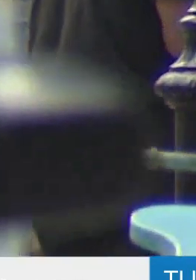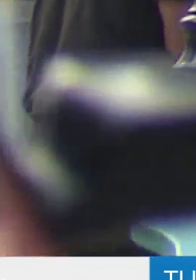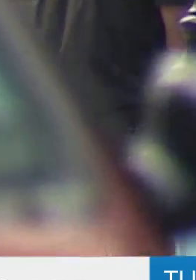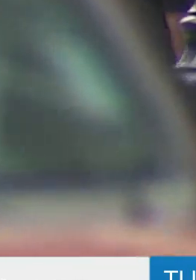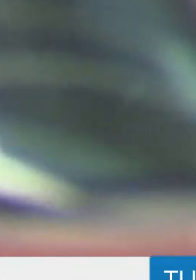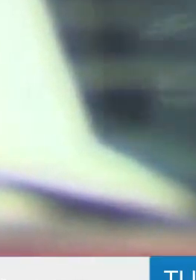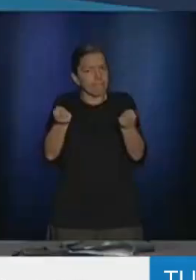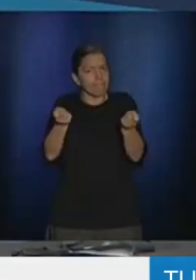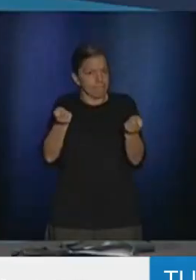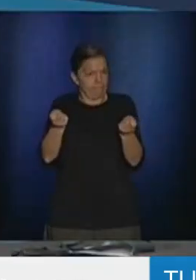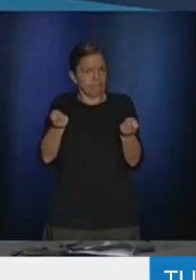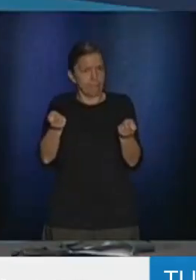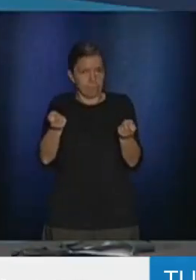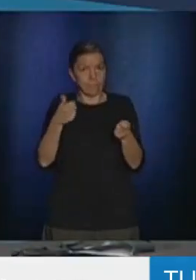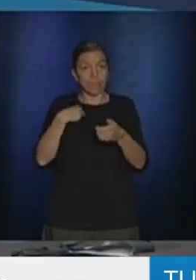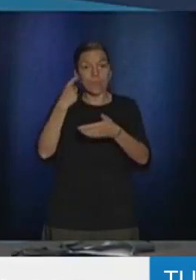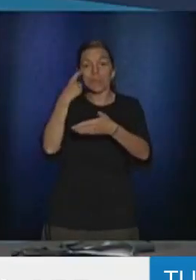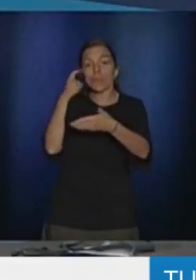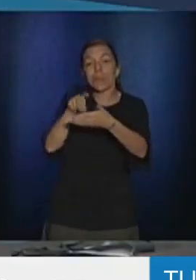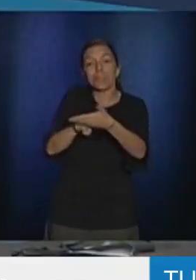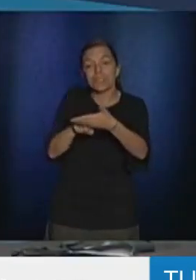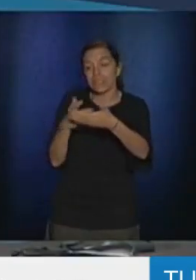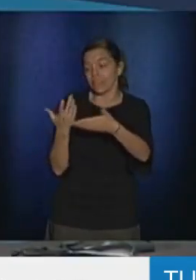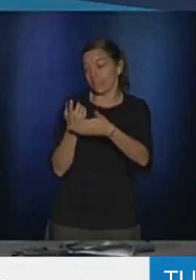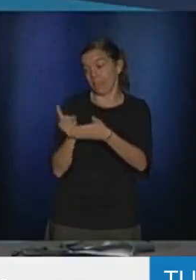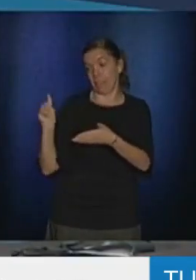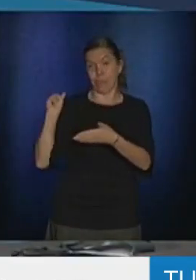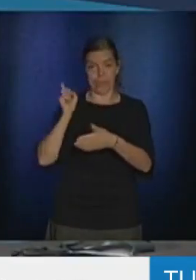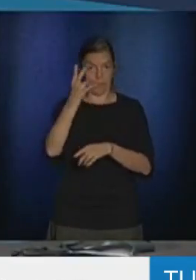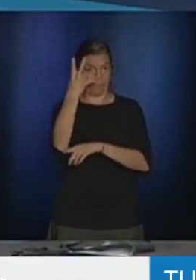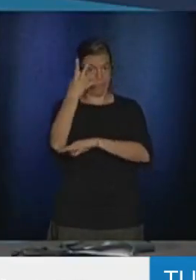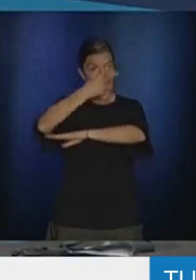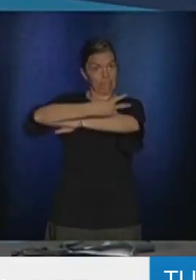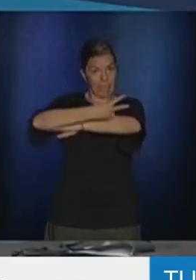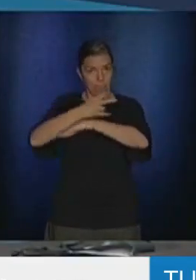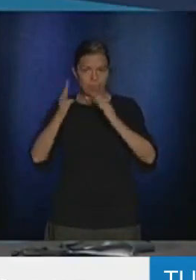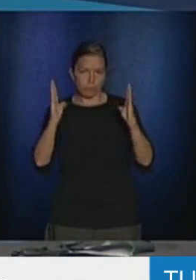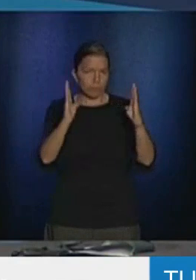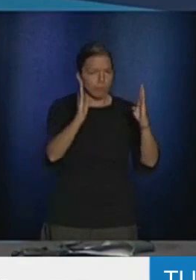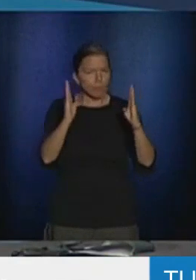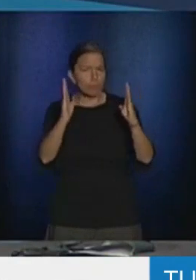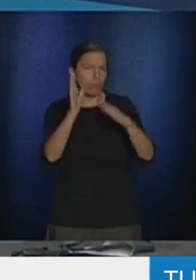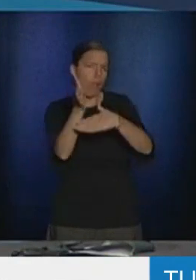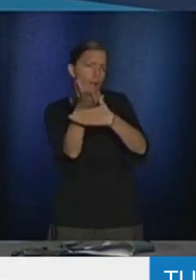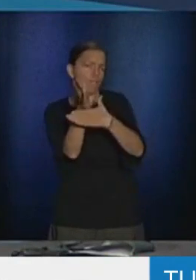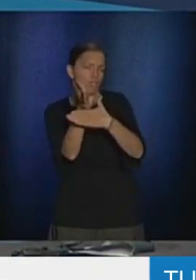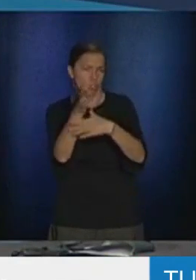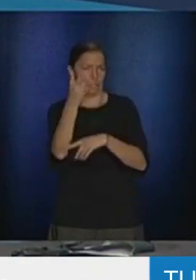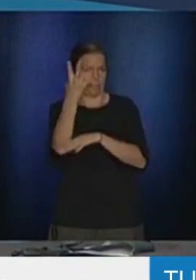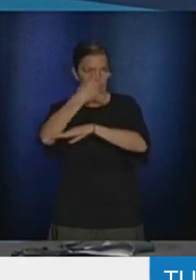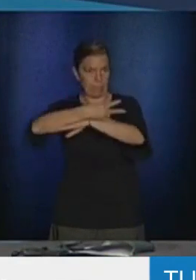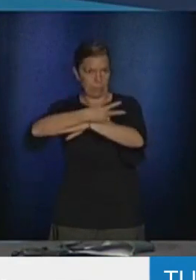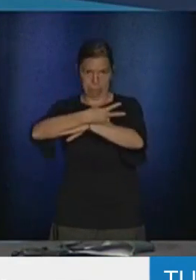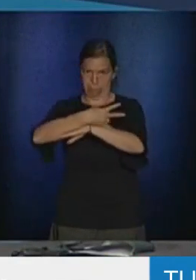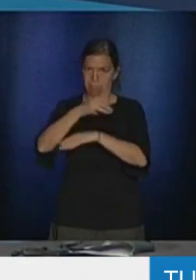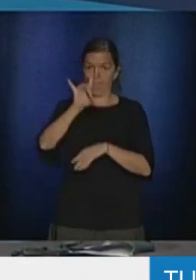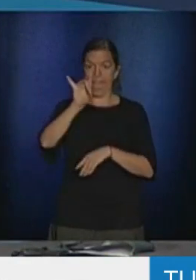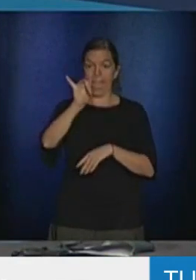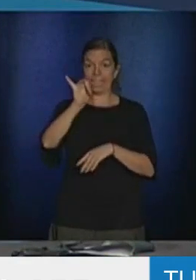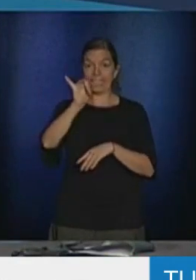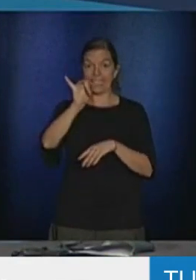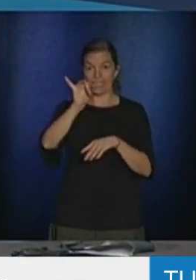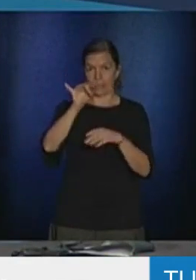remain vigilant. 80 cases per positive result per day for 8.5 million people in Quebec is